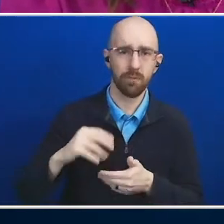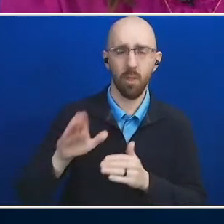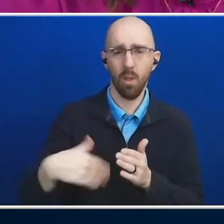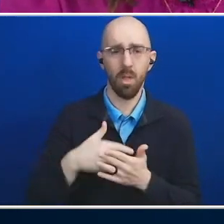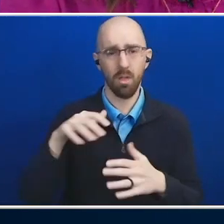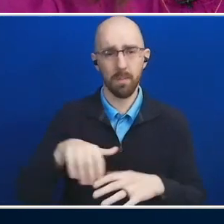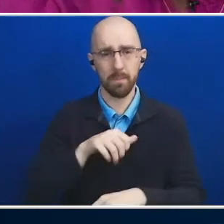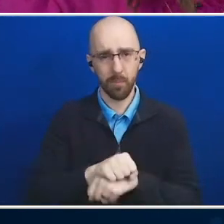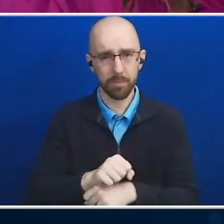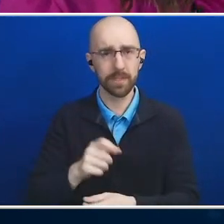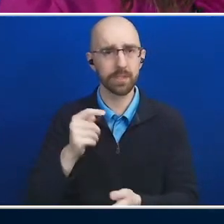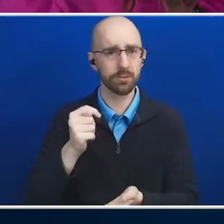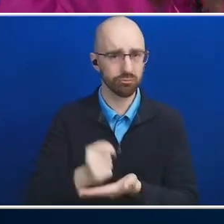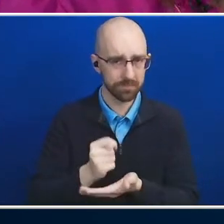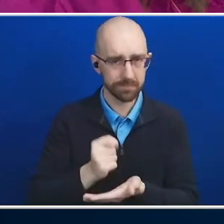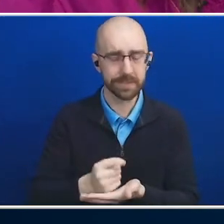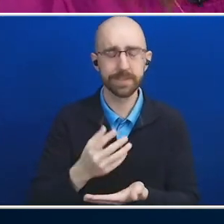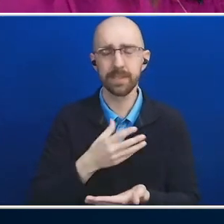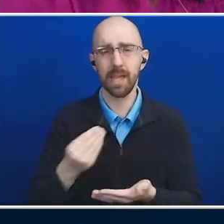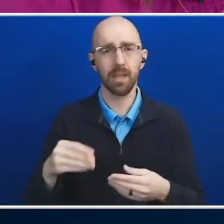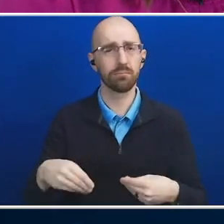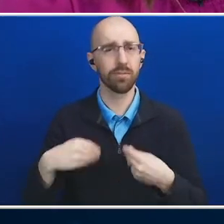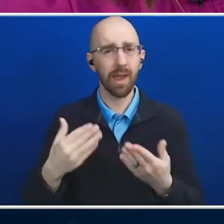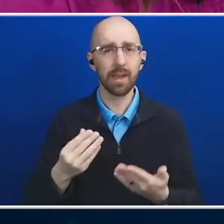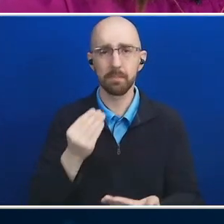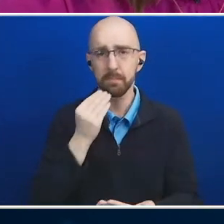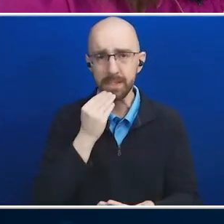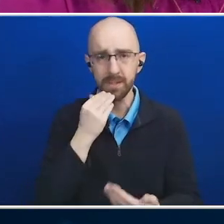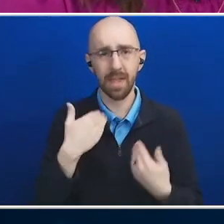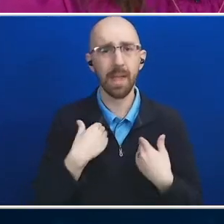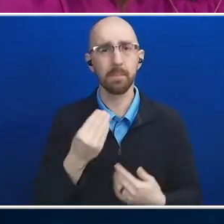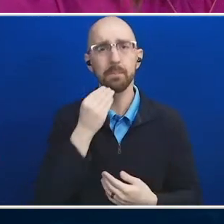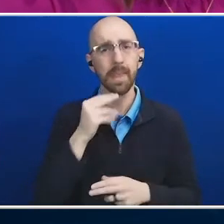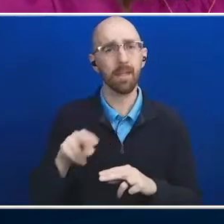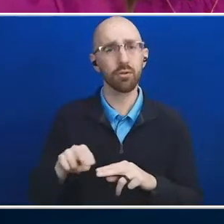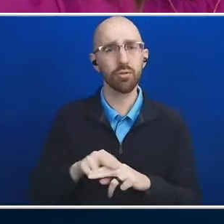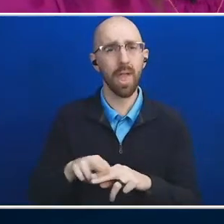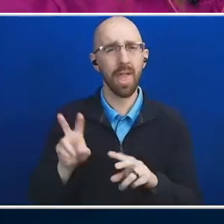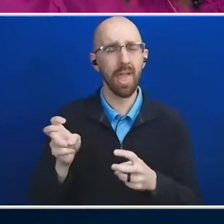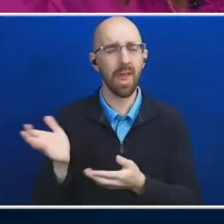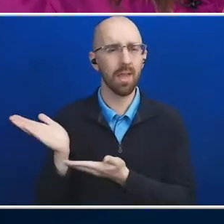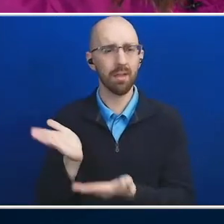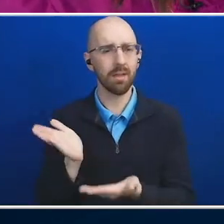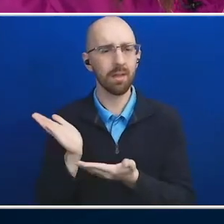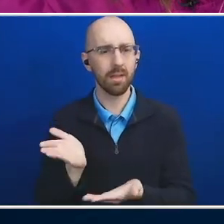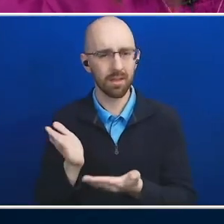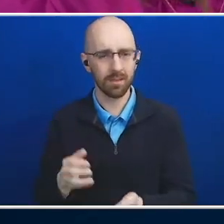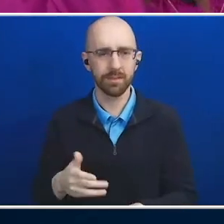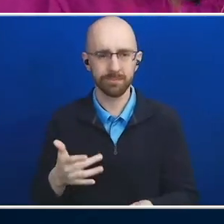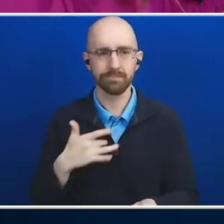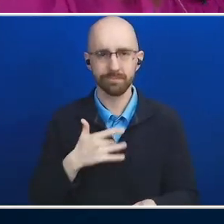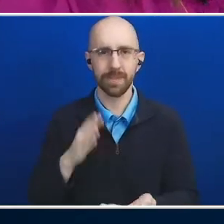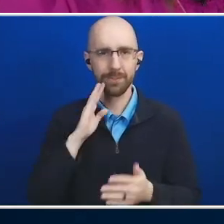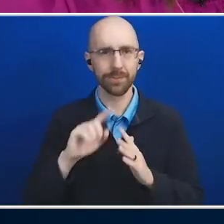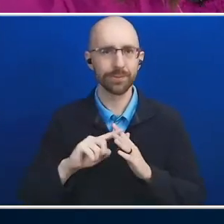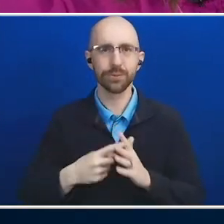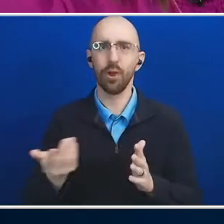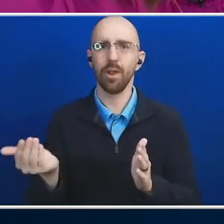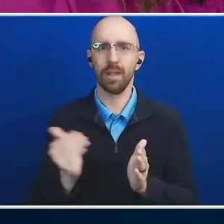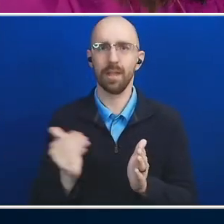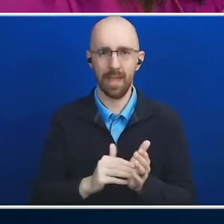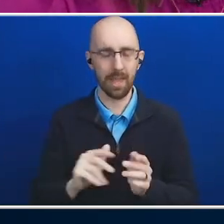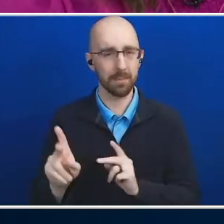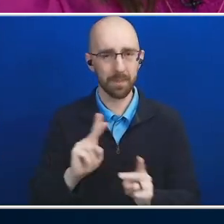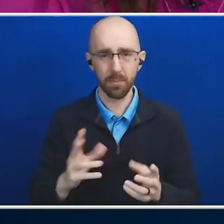treatments and providing the meals. We had a meal train running. It will likely be starting back up again, and people have wanted to help